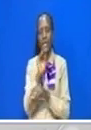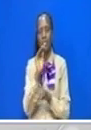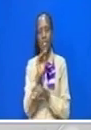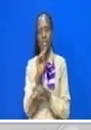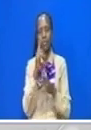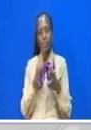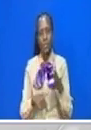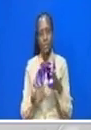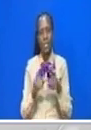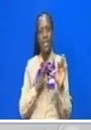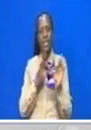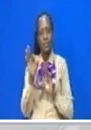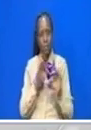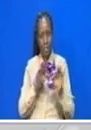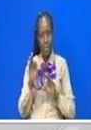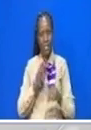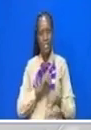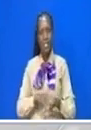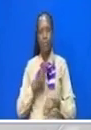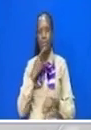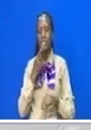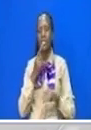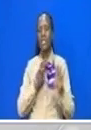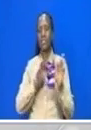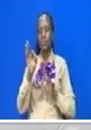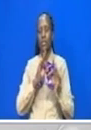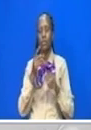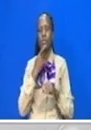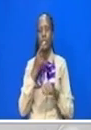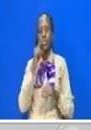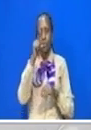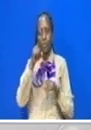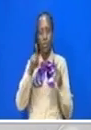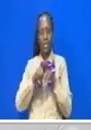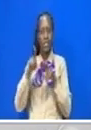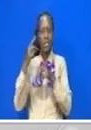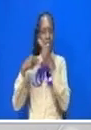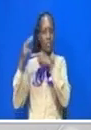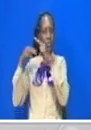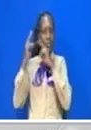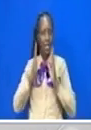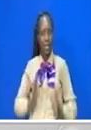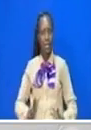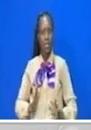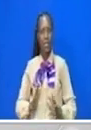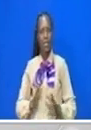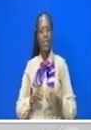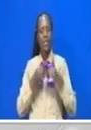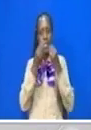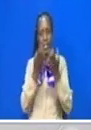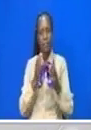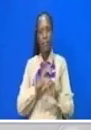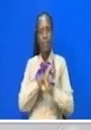explain. So when we talk of explain, we are saying, you as a historian, provide a plain or